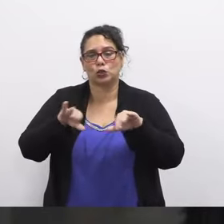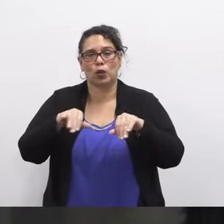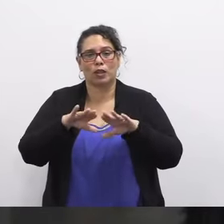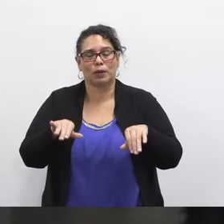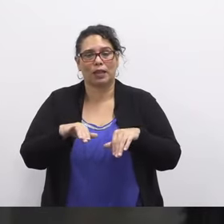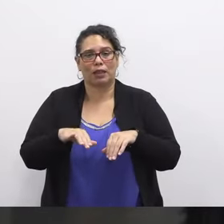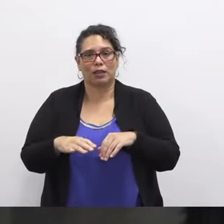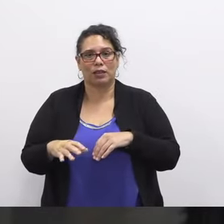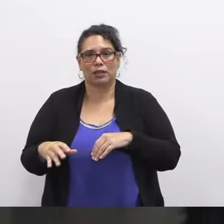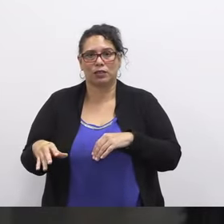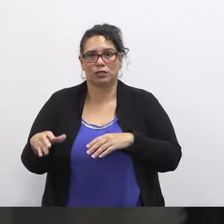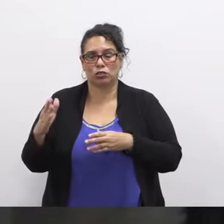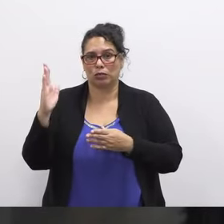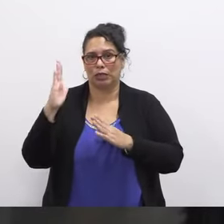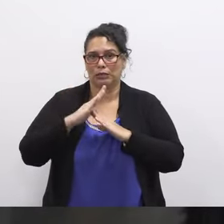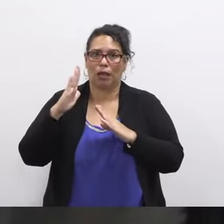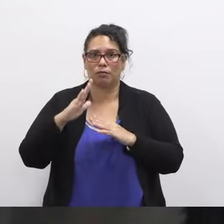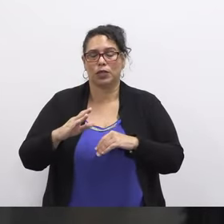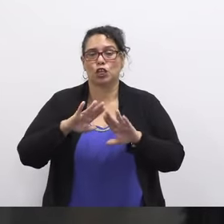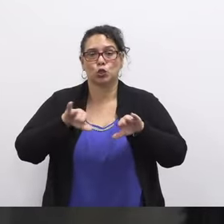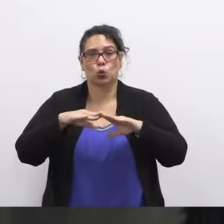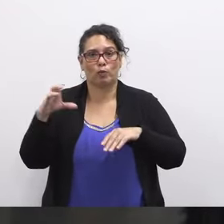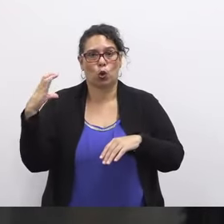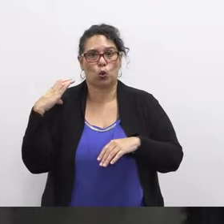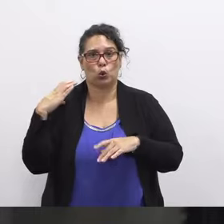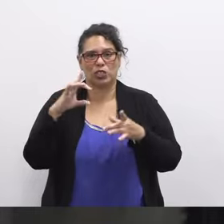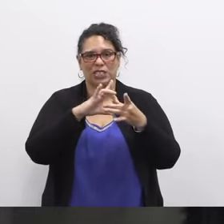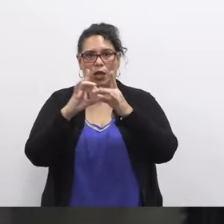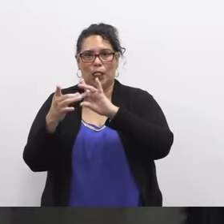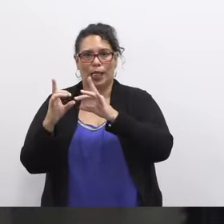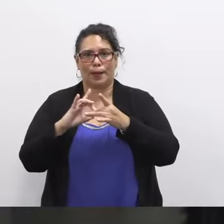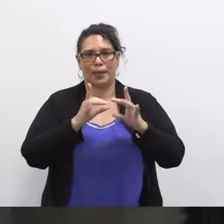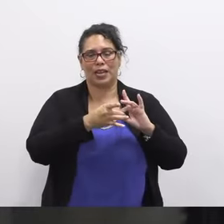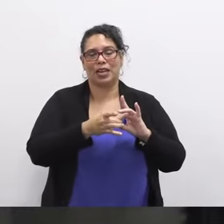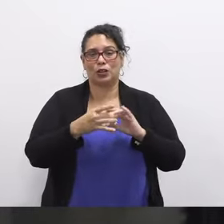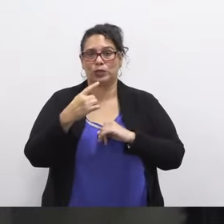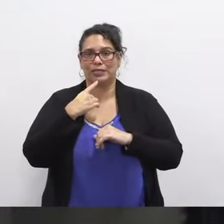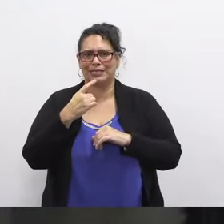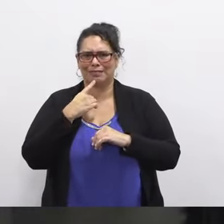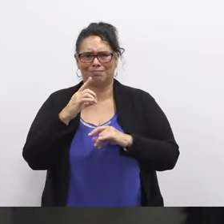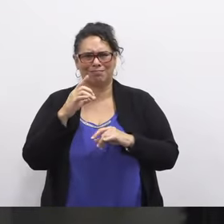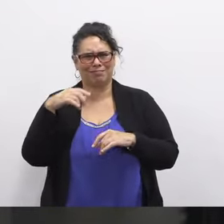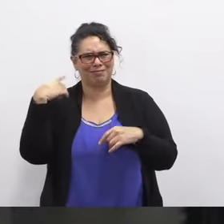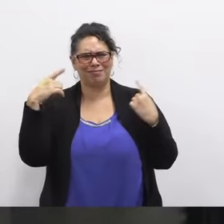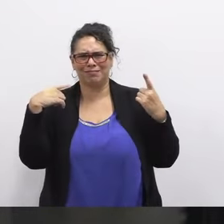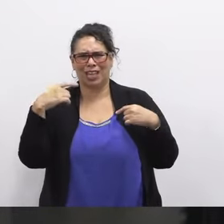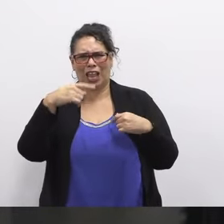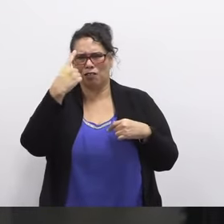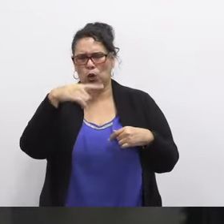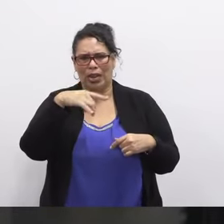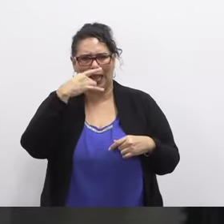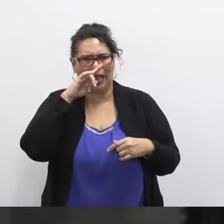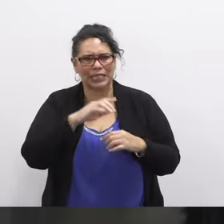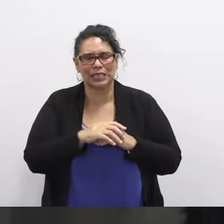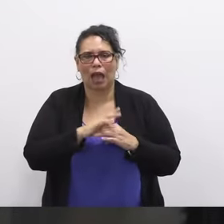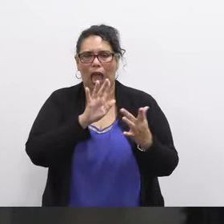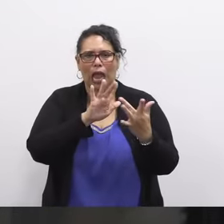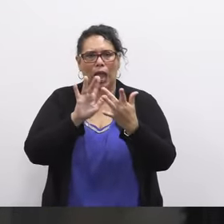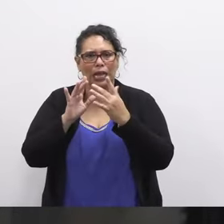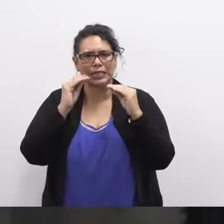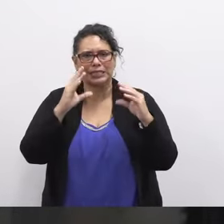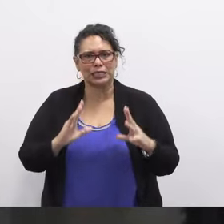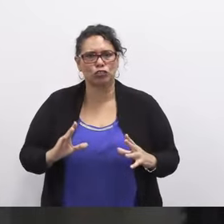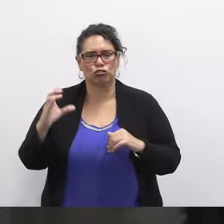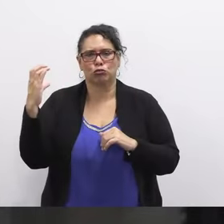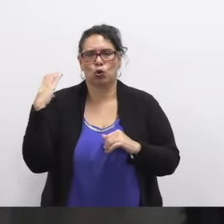swim coach, who is an Olympian, said, and I quote, "This is ludicrous and dangerous for kids." I've contacted teachers,